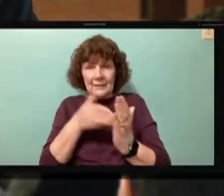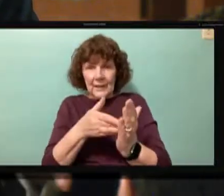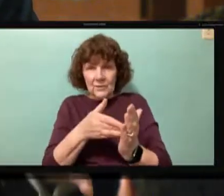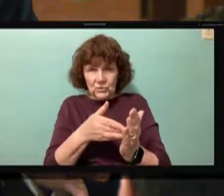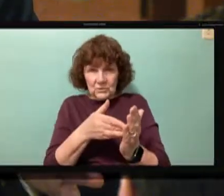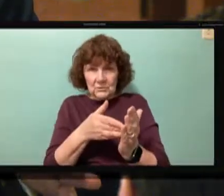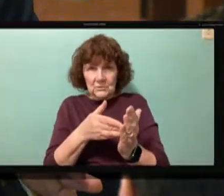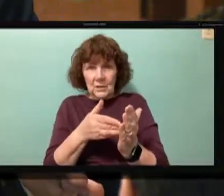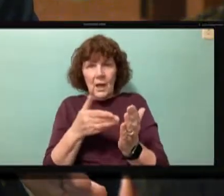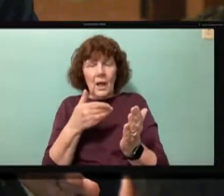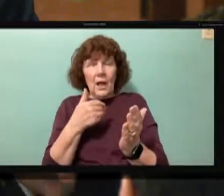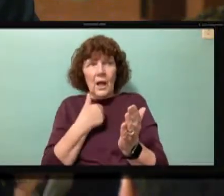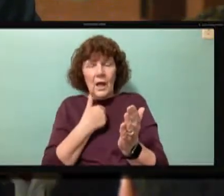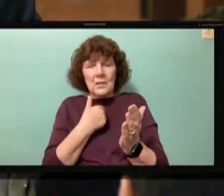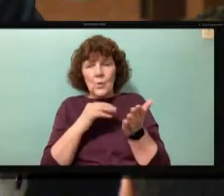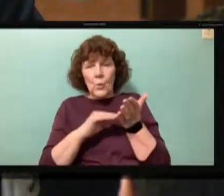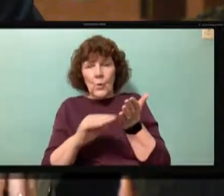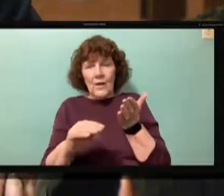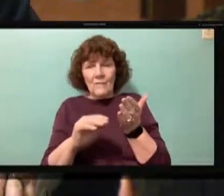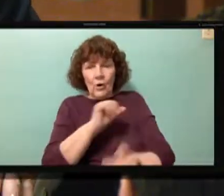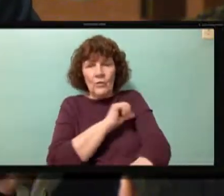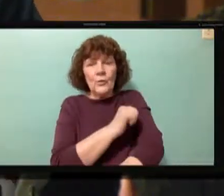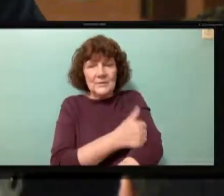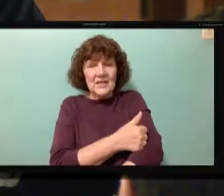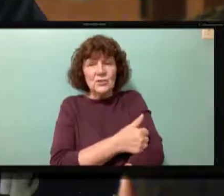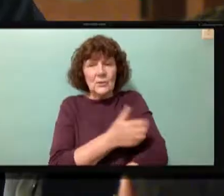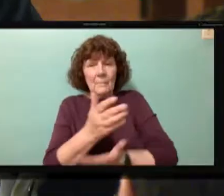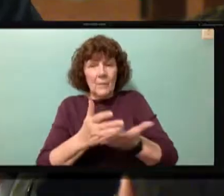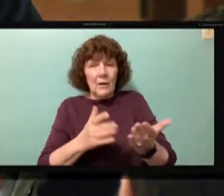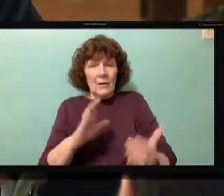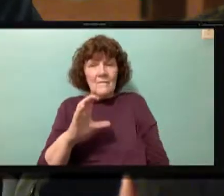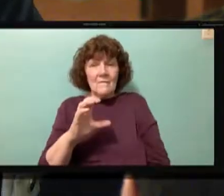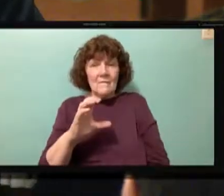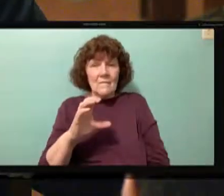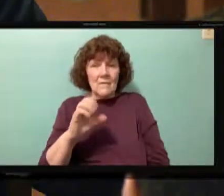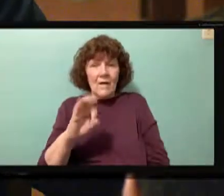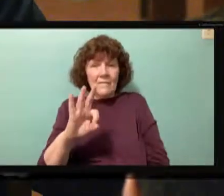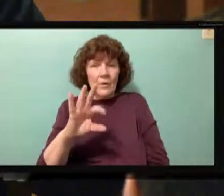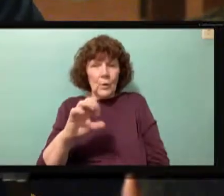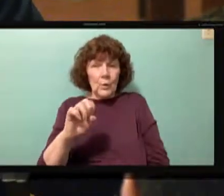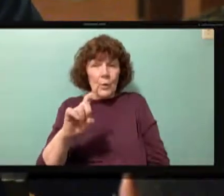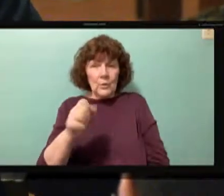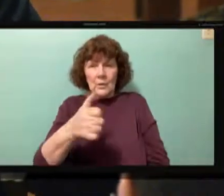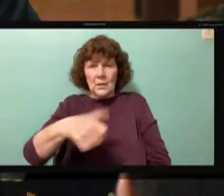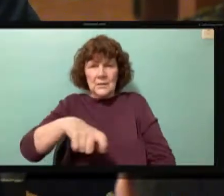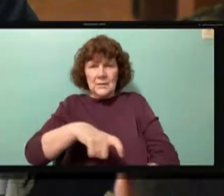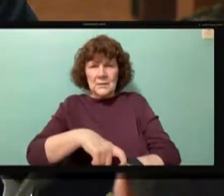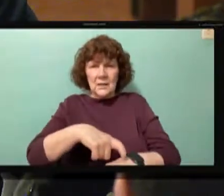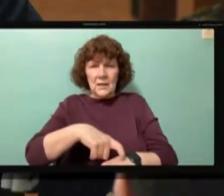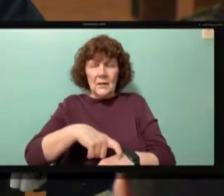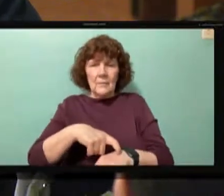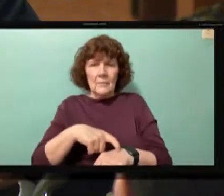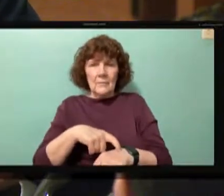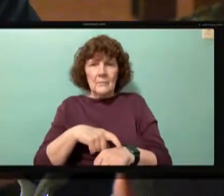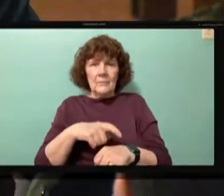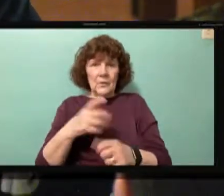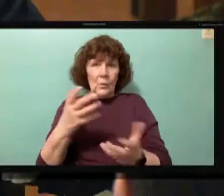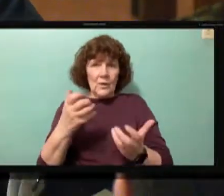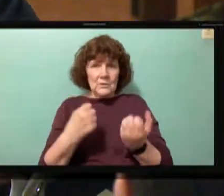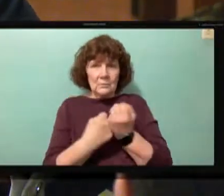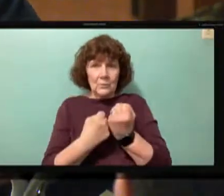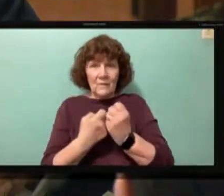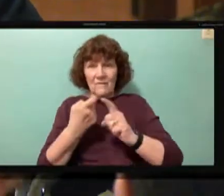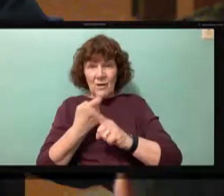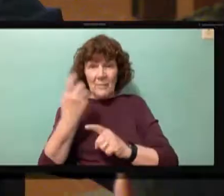a waiver authorization as part of the code. So anytime they're seeking the support of an outside law firm